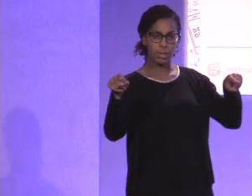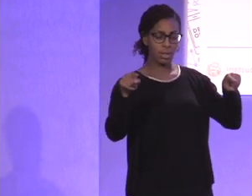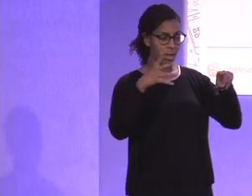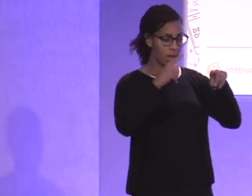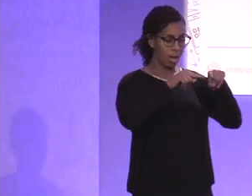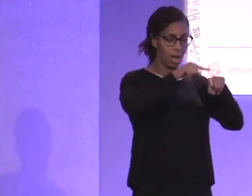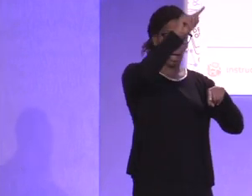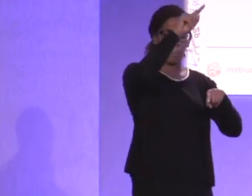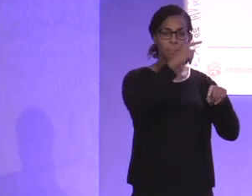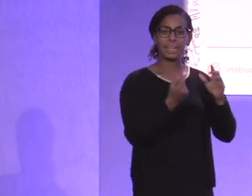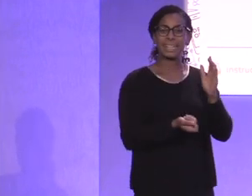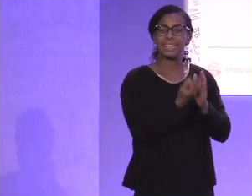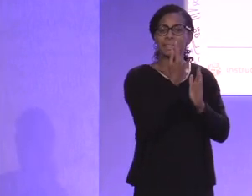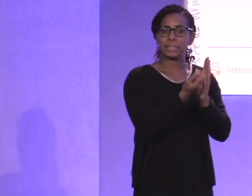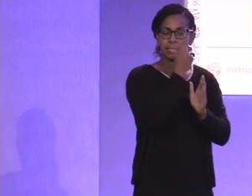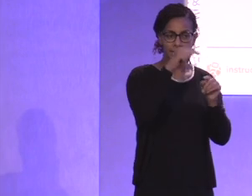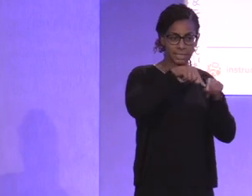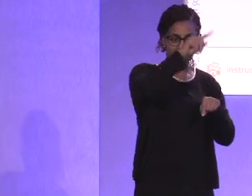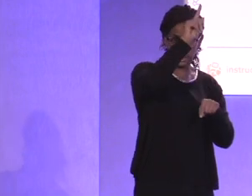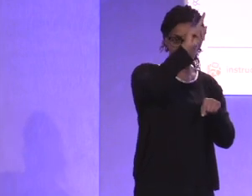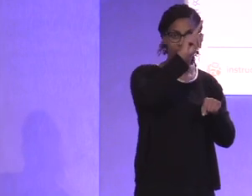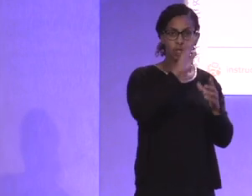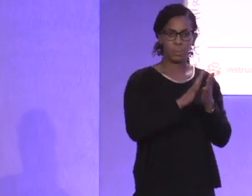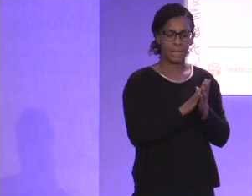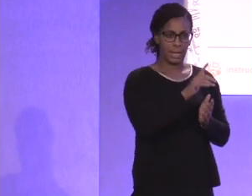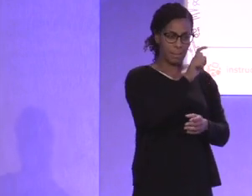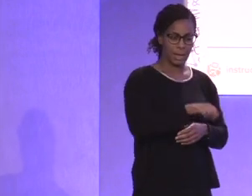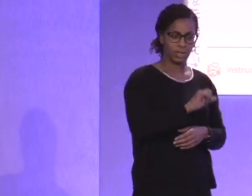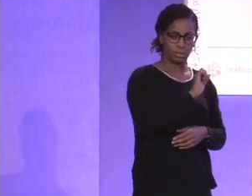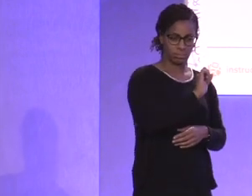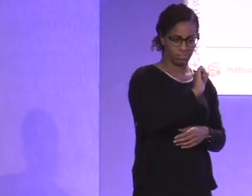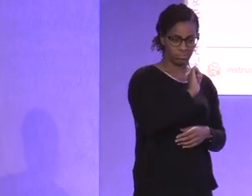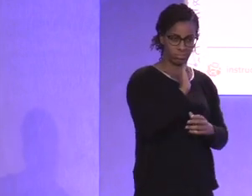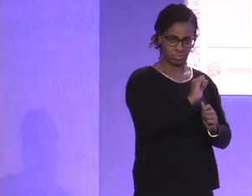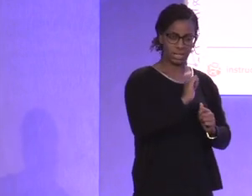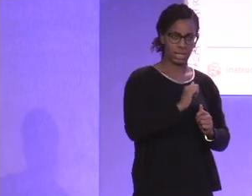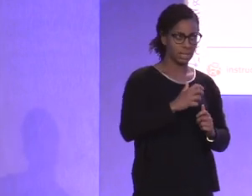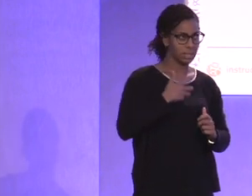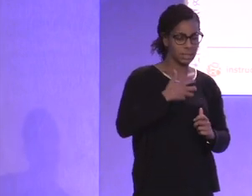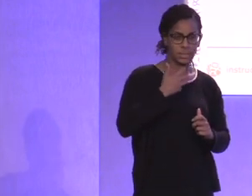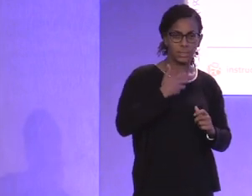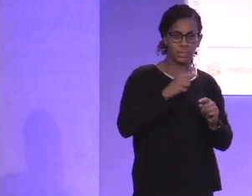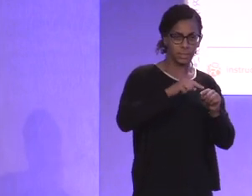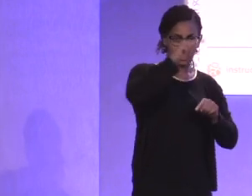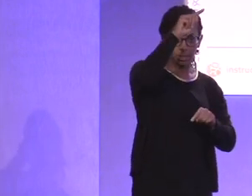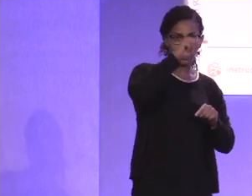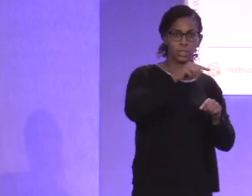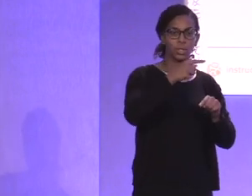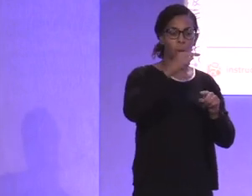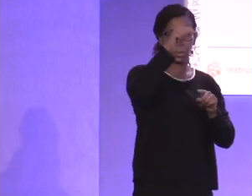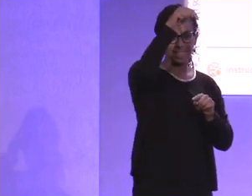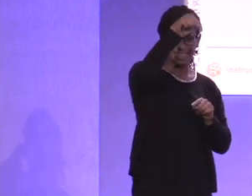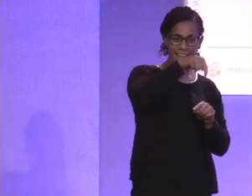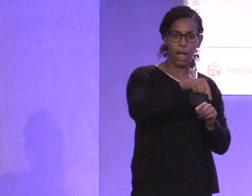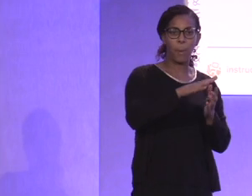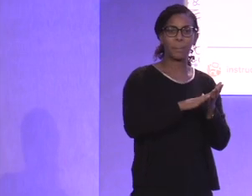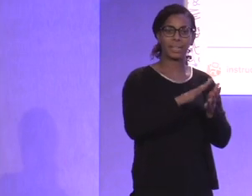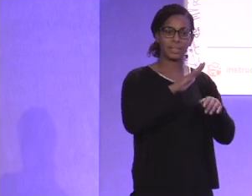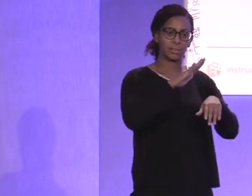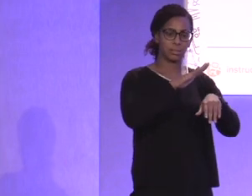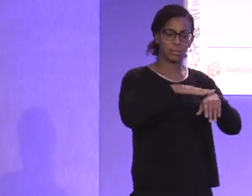incident. I'm burning through my user's patience, I'm burning error budget minutes. Down is I've accumulated